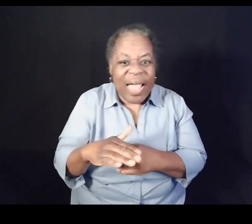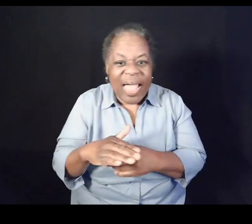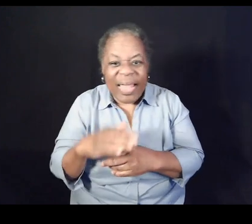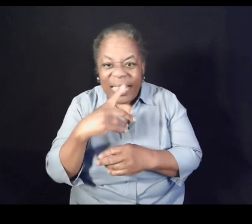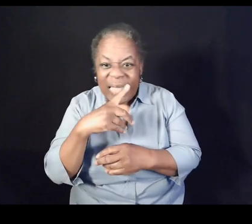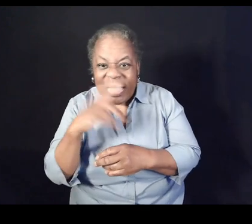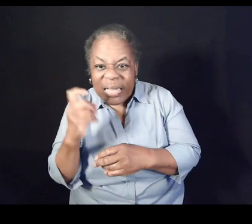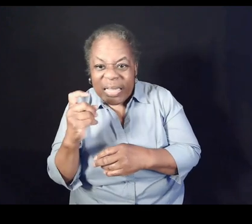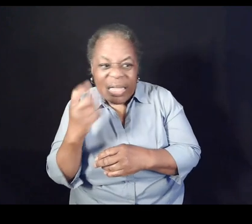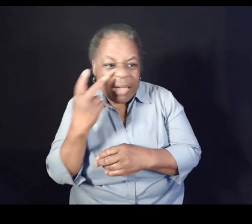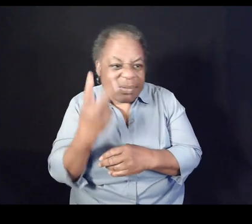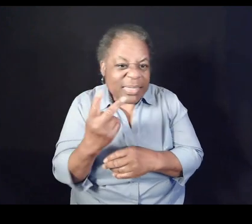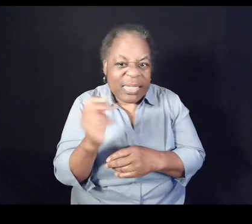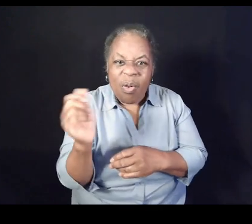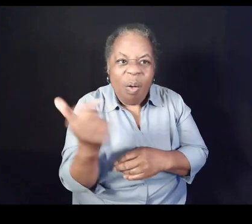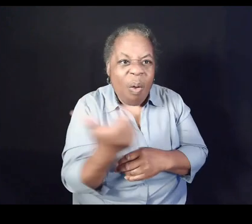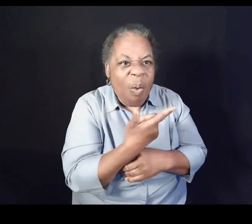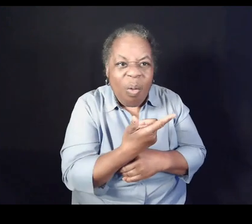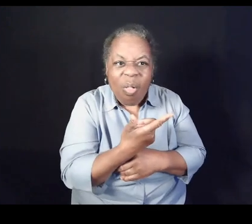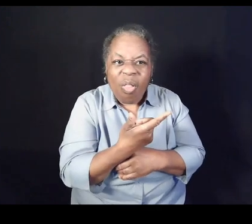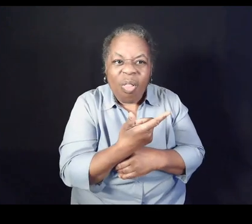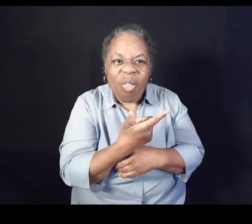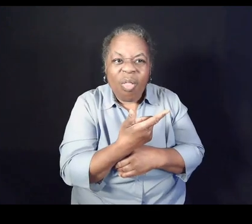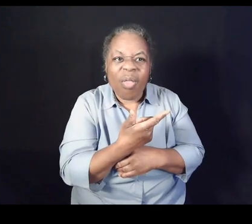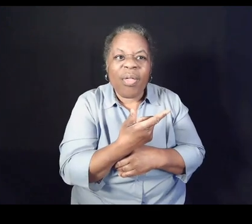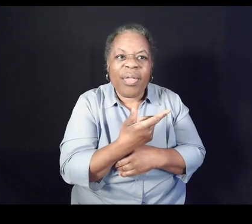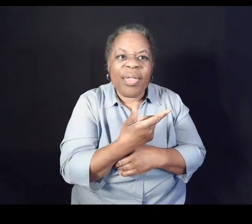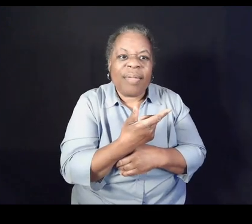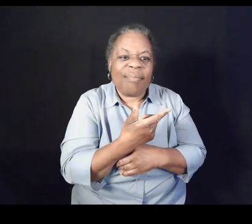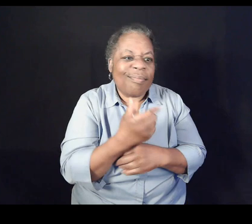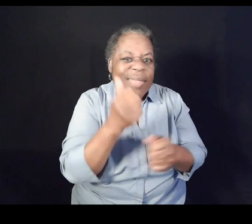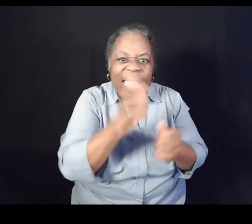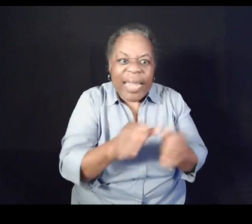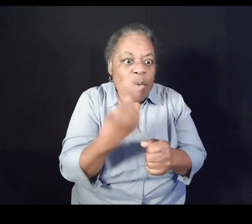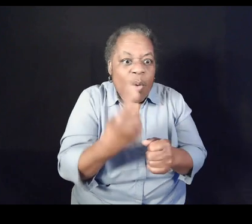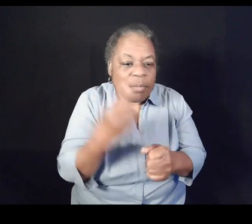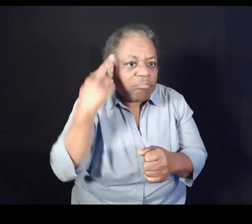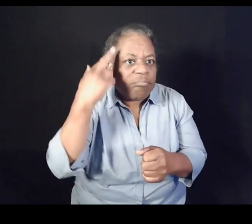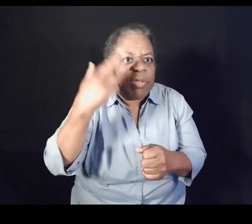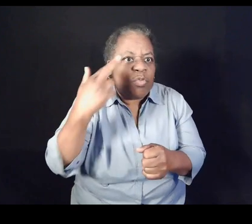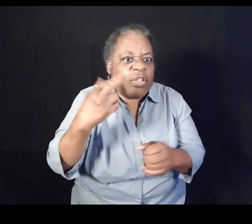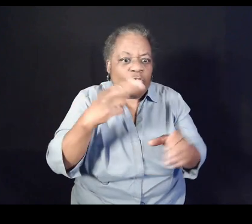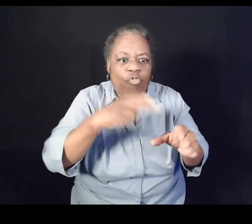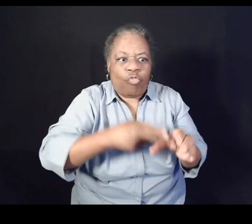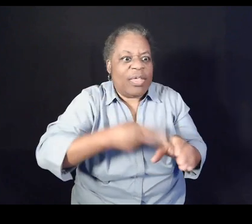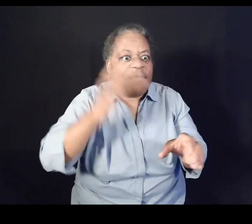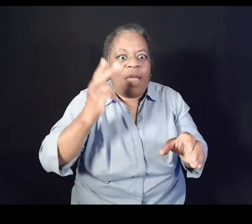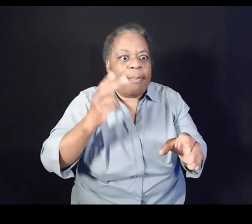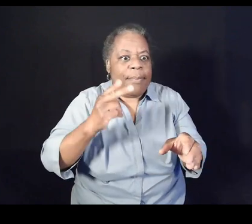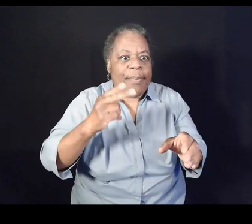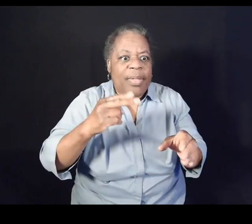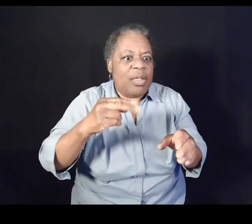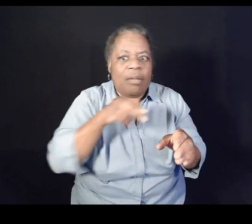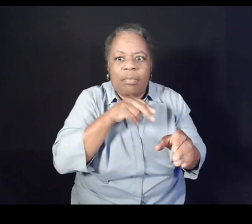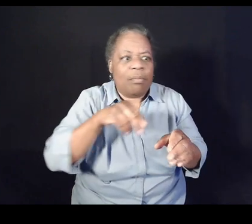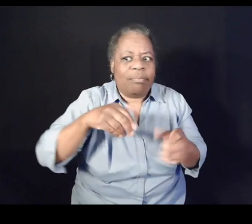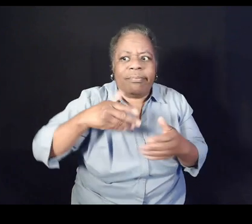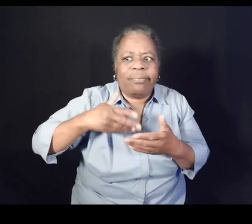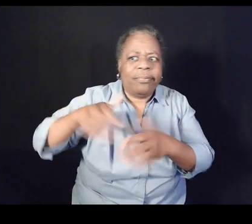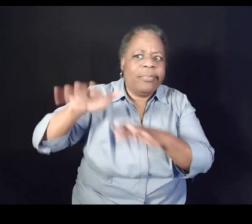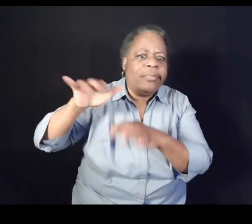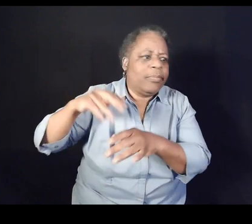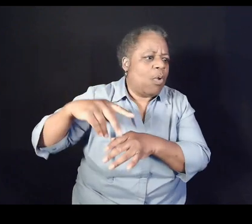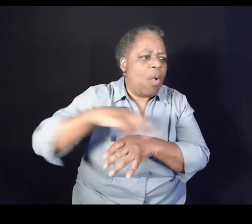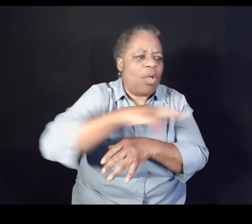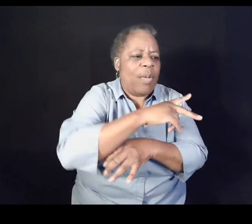these difficulties, let alone all of them, would be reason enough for giving up, for walking away. And yet, here